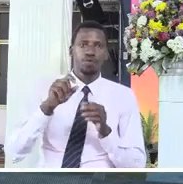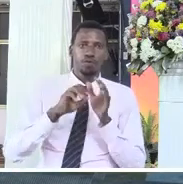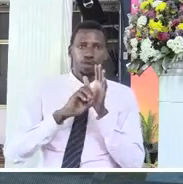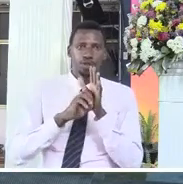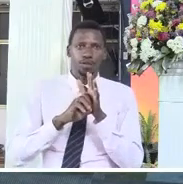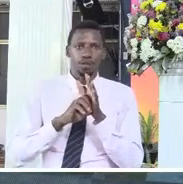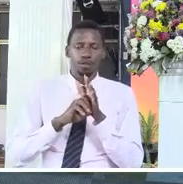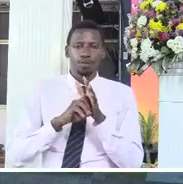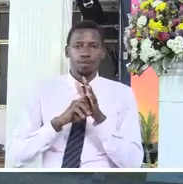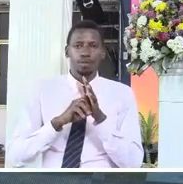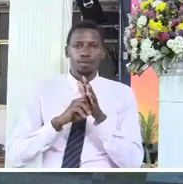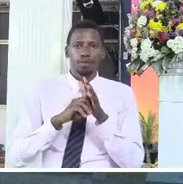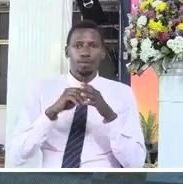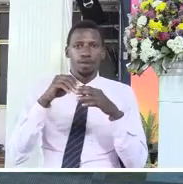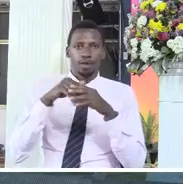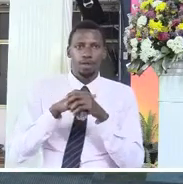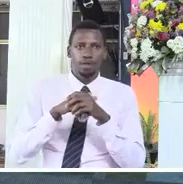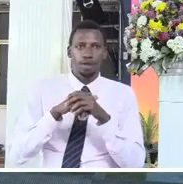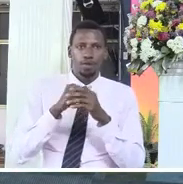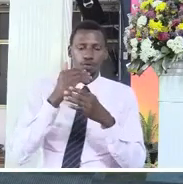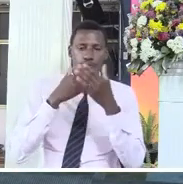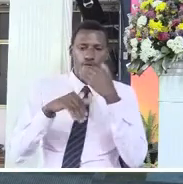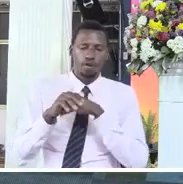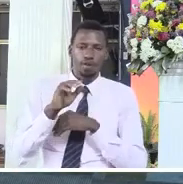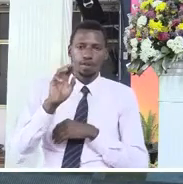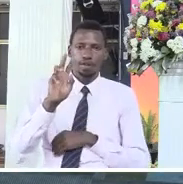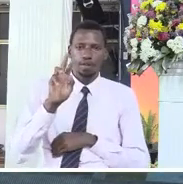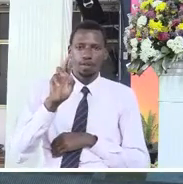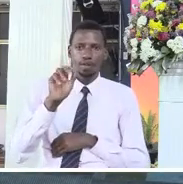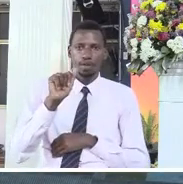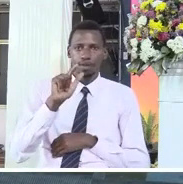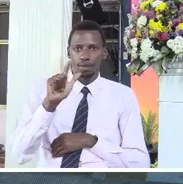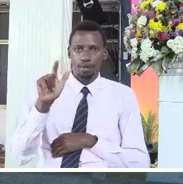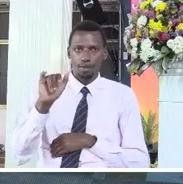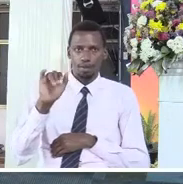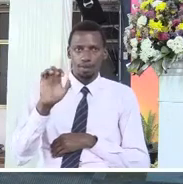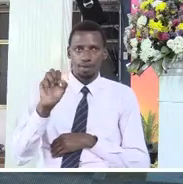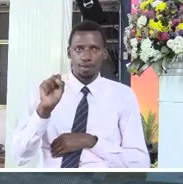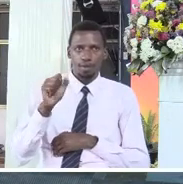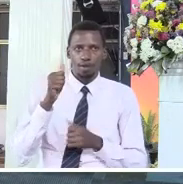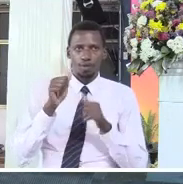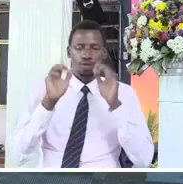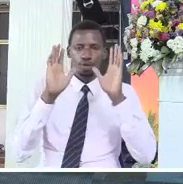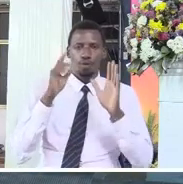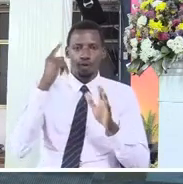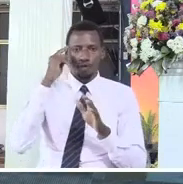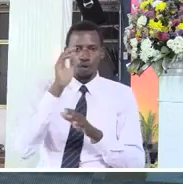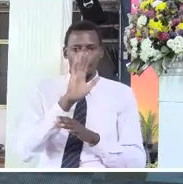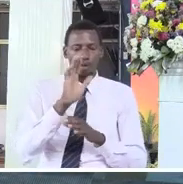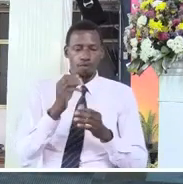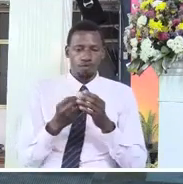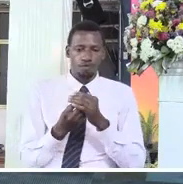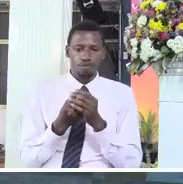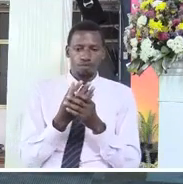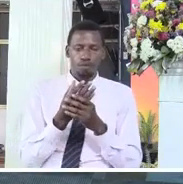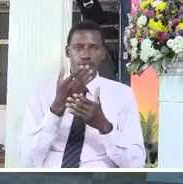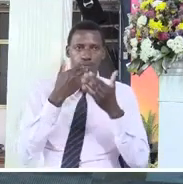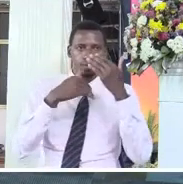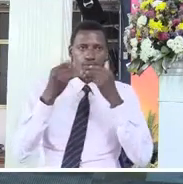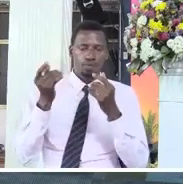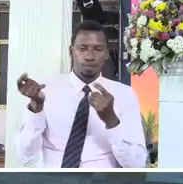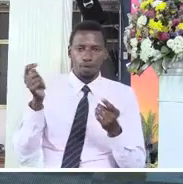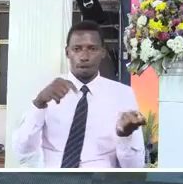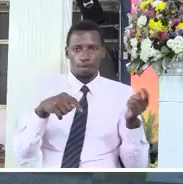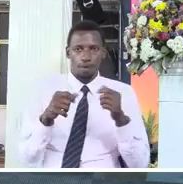intervarsity rallies, which is also key for you people, as for your growth, so that you can come together, universities come together. Like